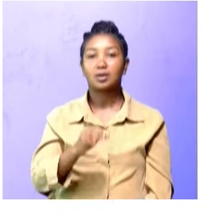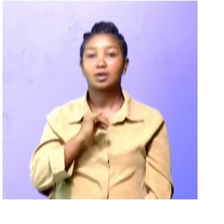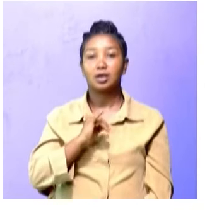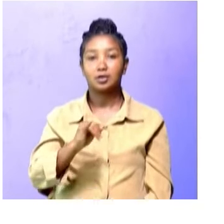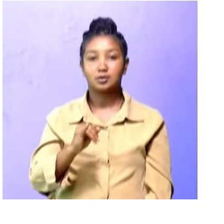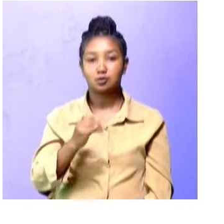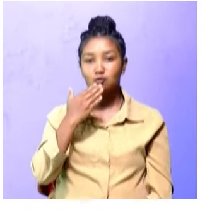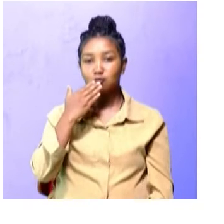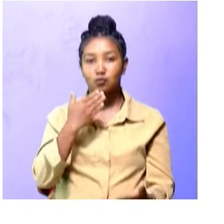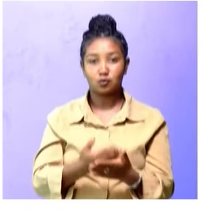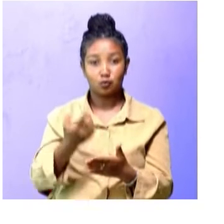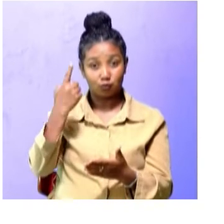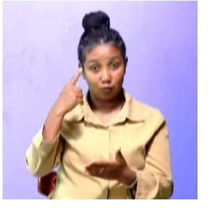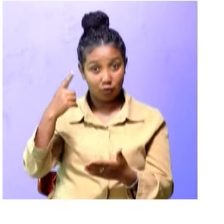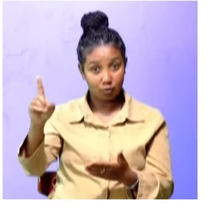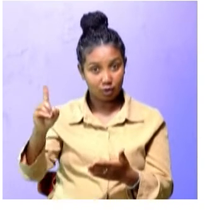is